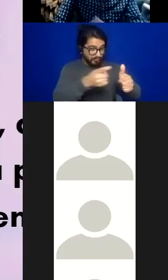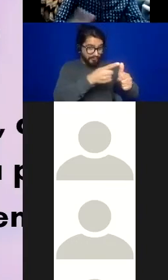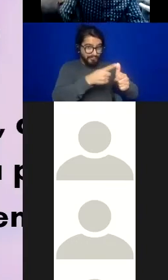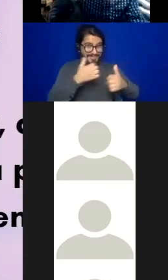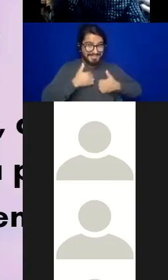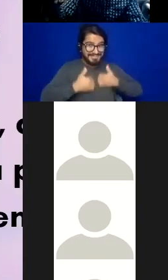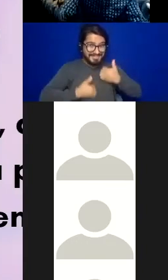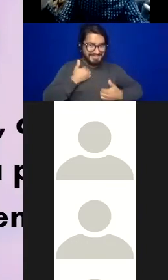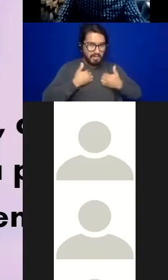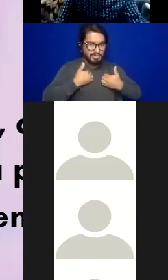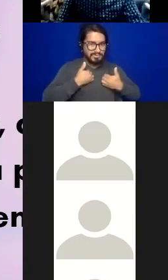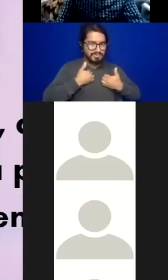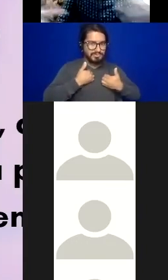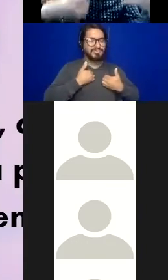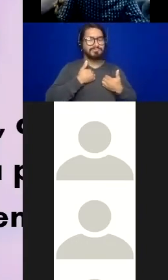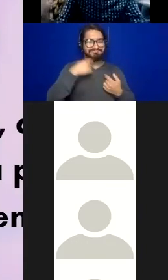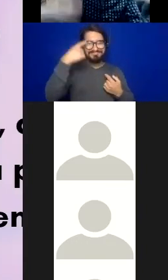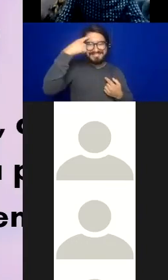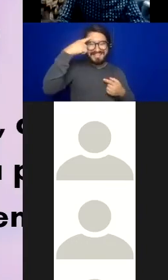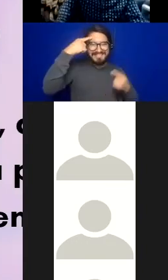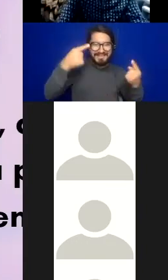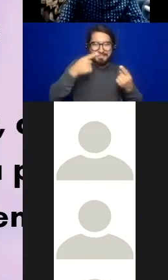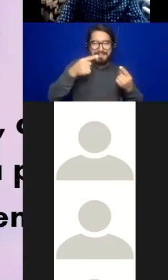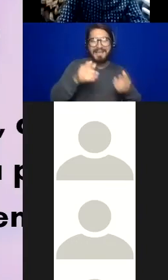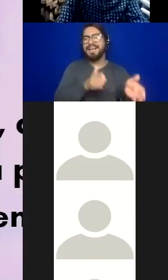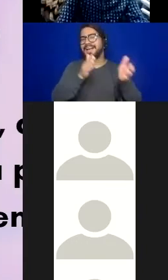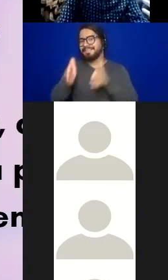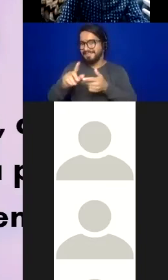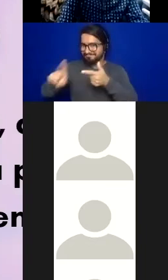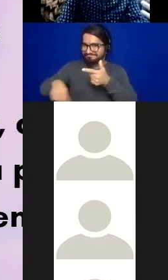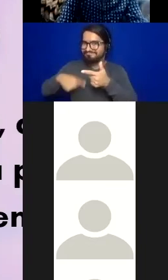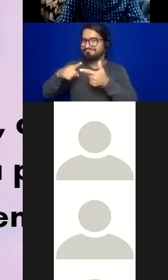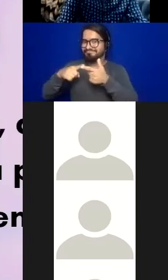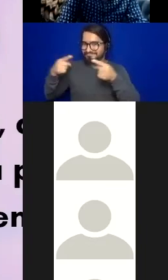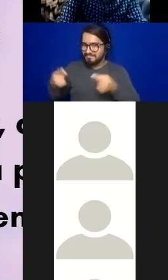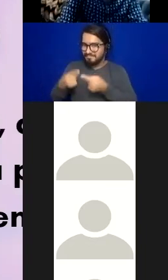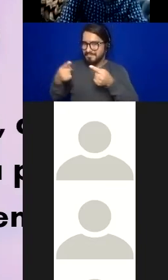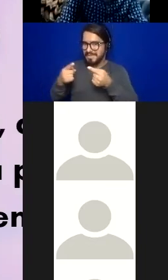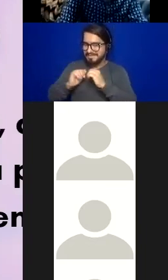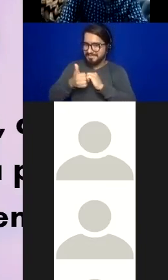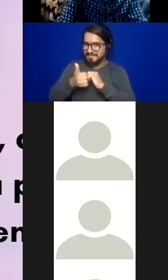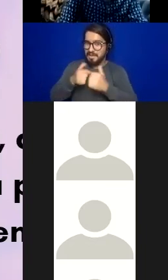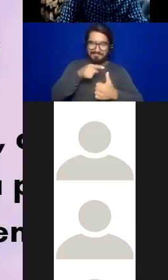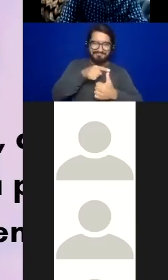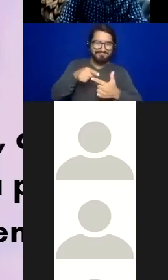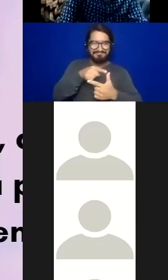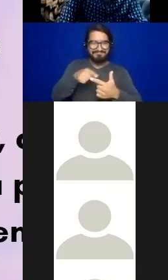pain and this secondary emotion of like shame and guilt and anxiety about that pain.